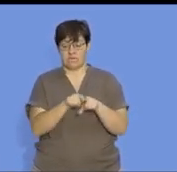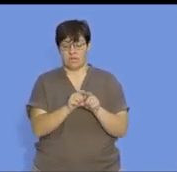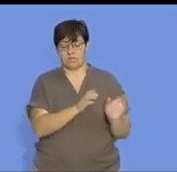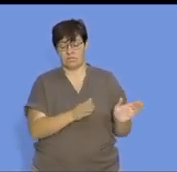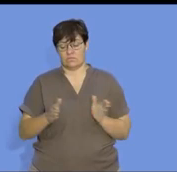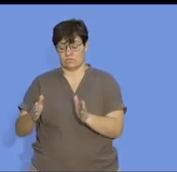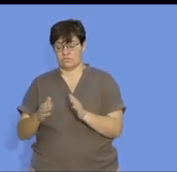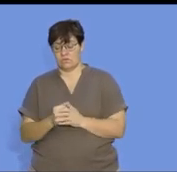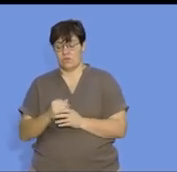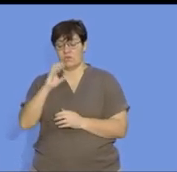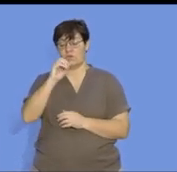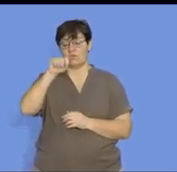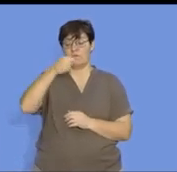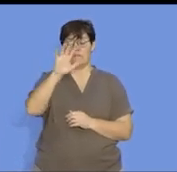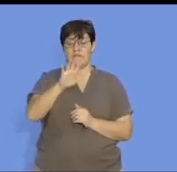to 0.5